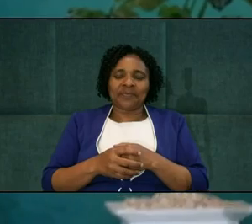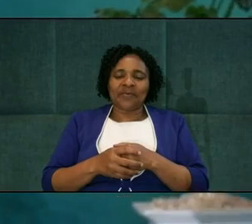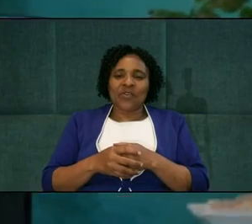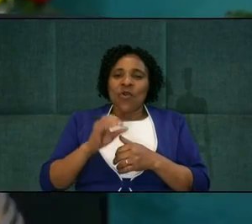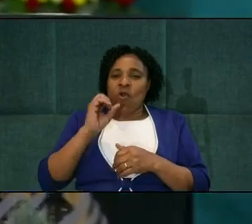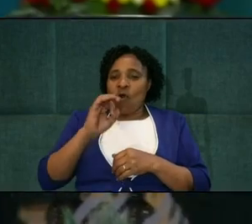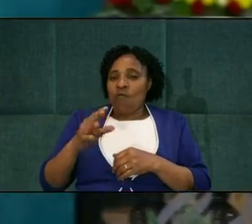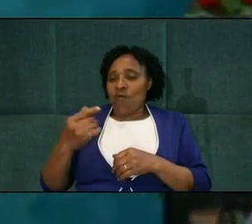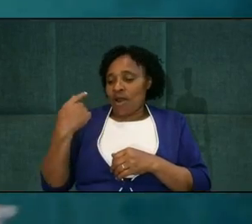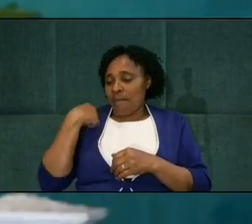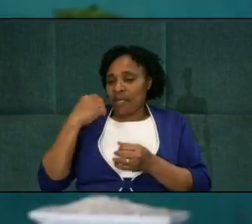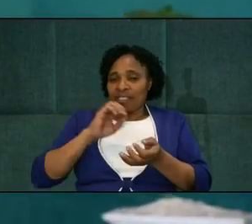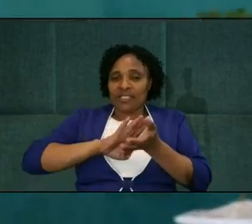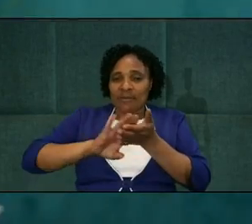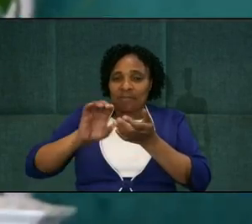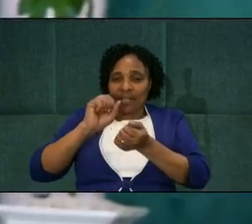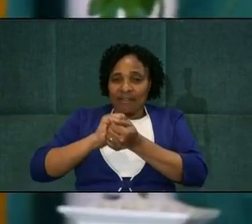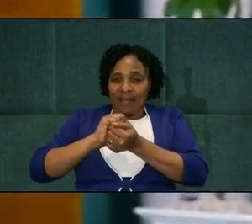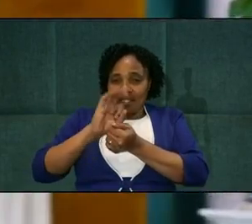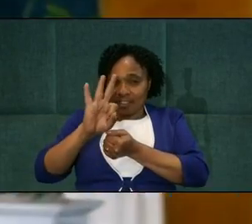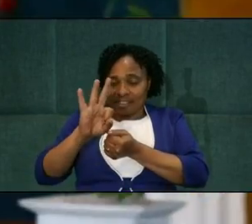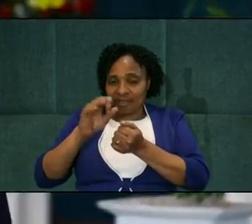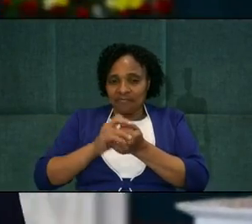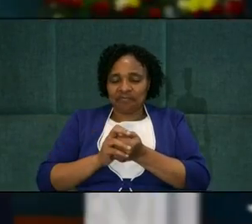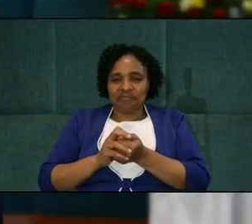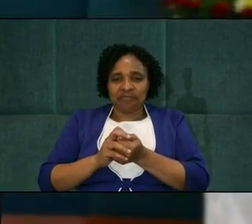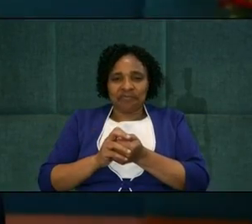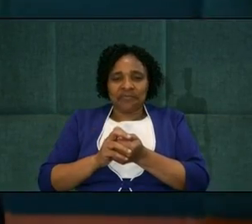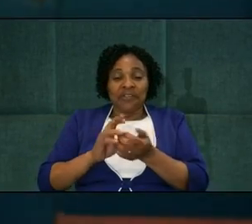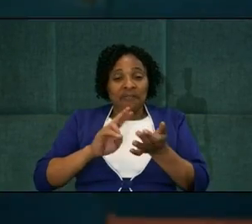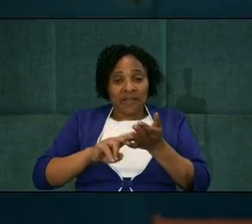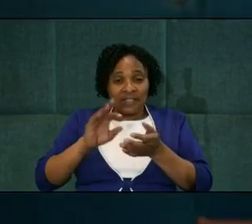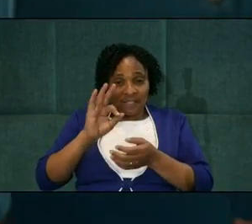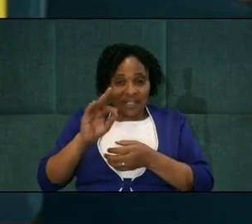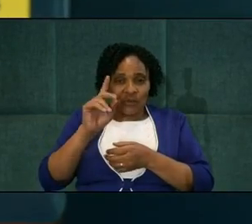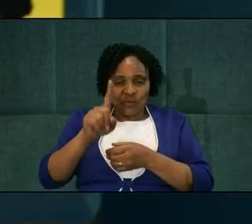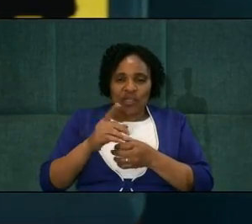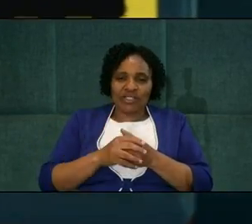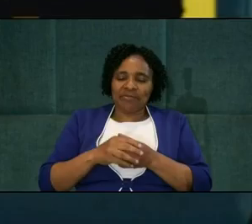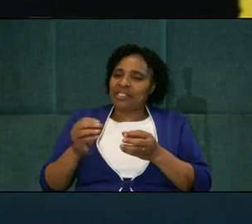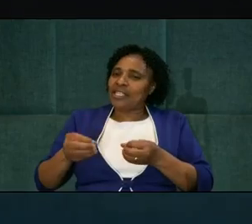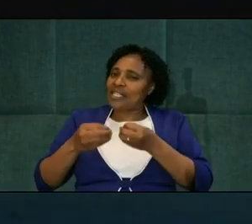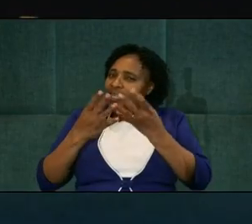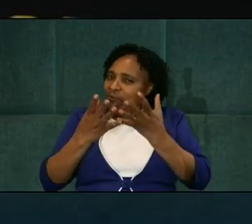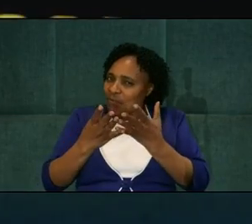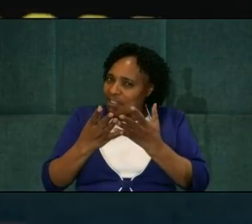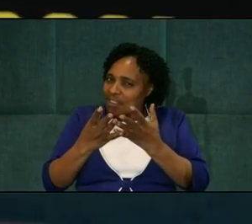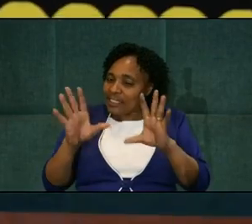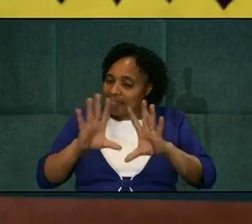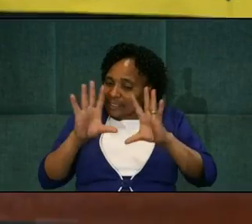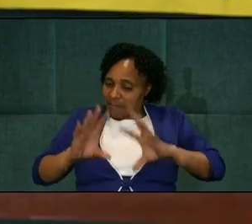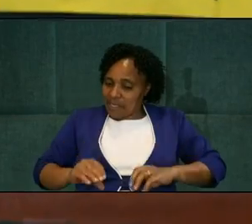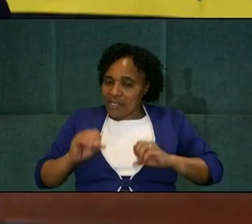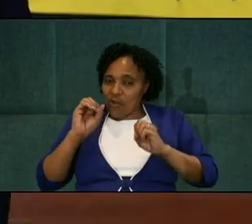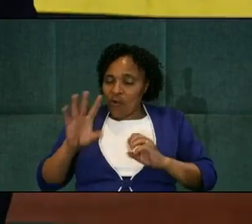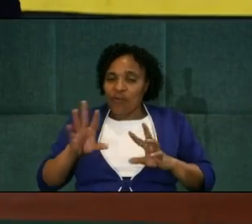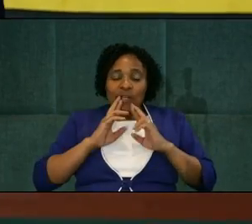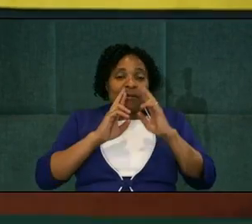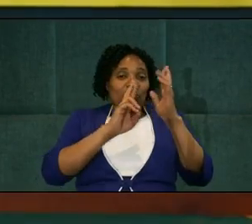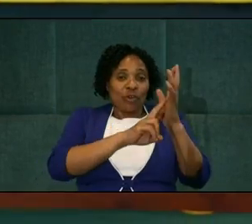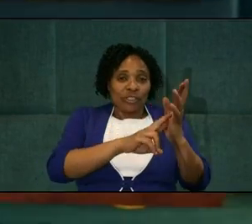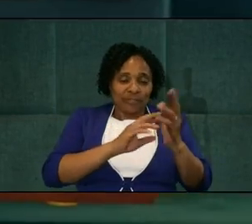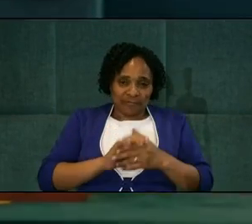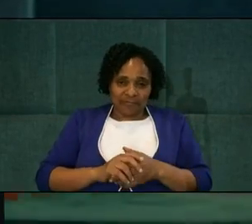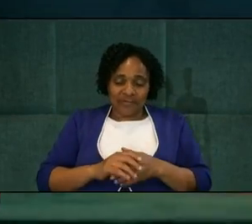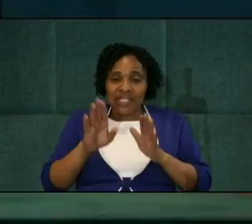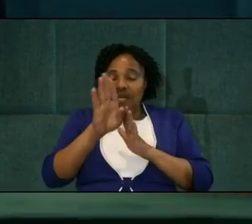of Numbers 13, verse 31 gives a synopsis of their report. Verse 31,